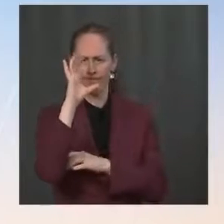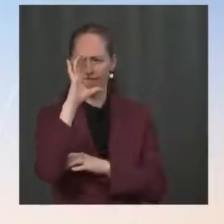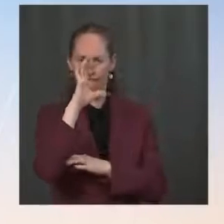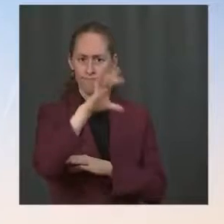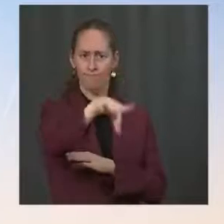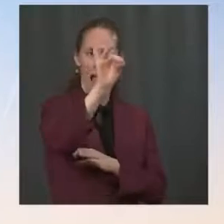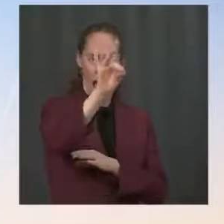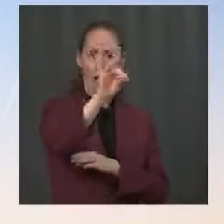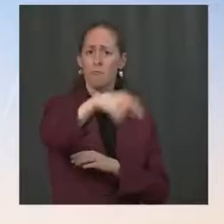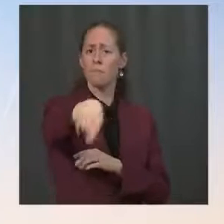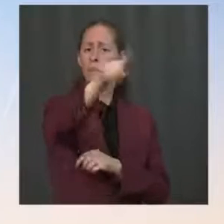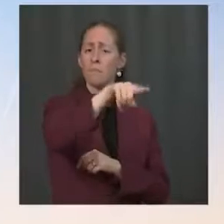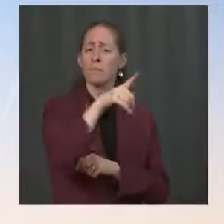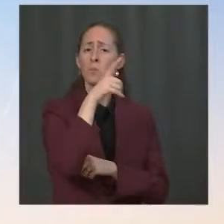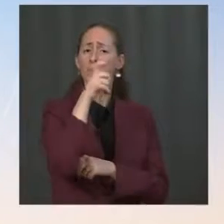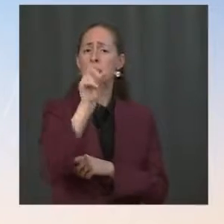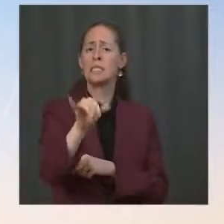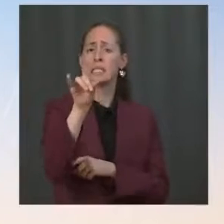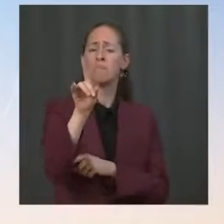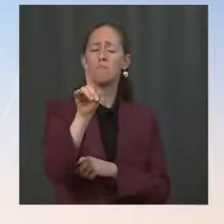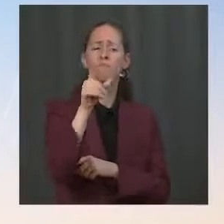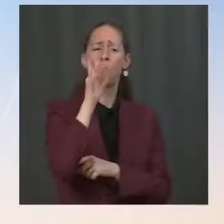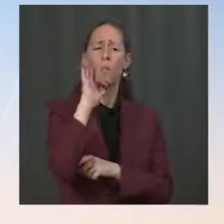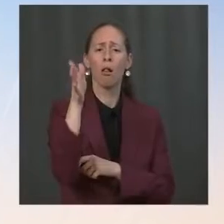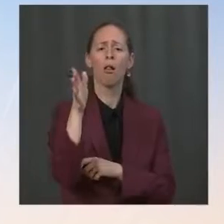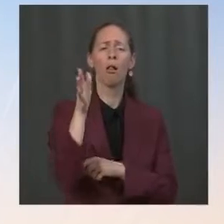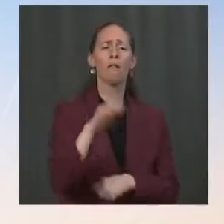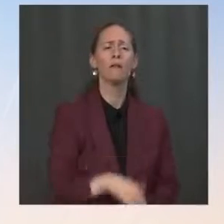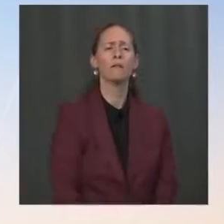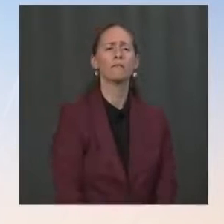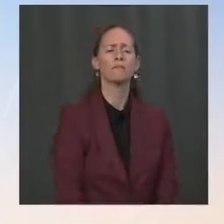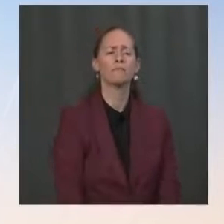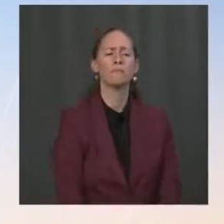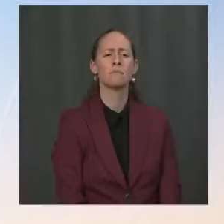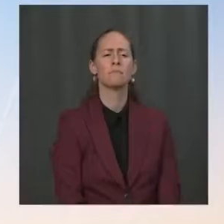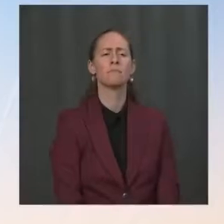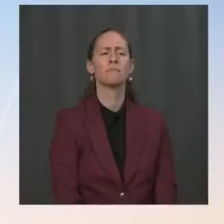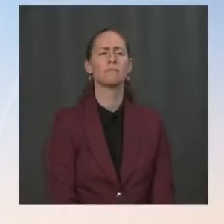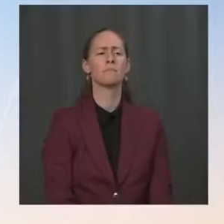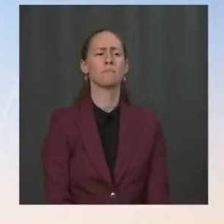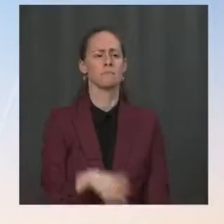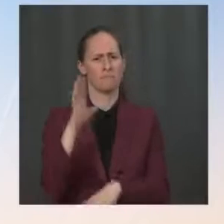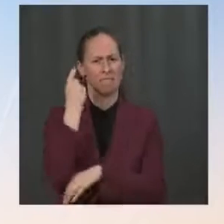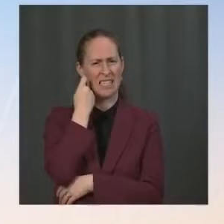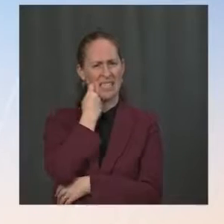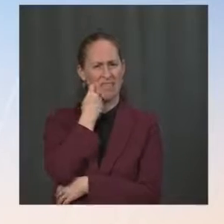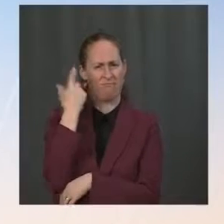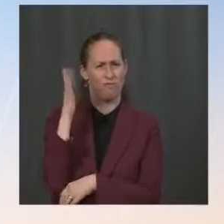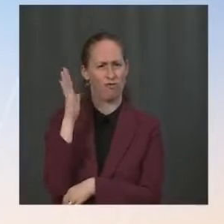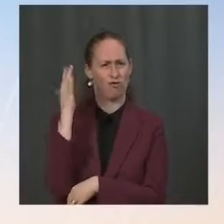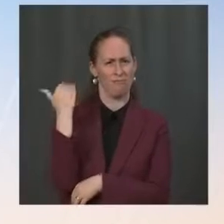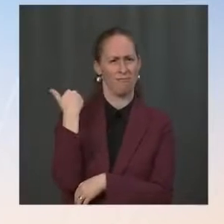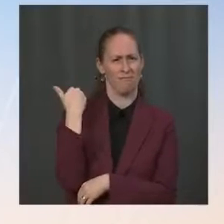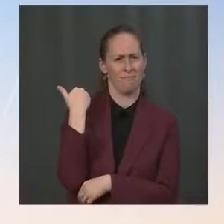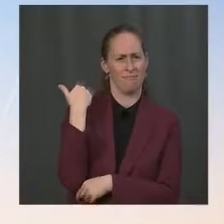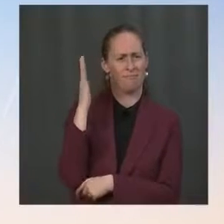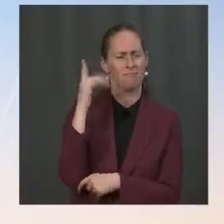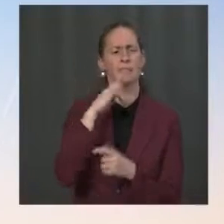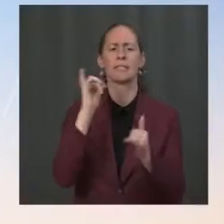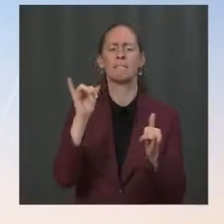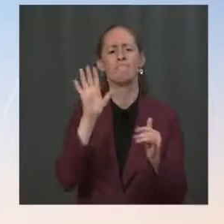stands by, as he outlined to all of you just in the last hour, his commitment to bringing an end to this